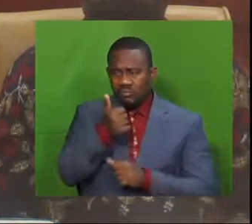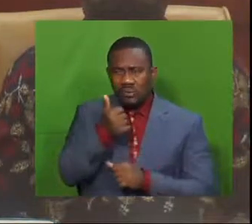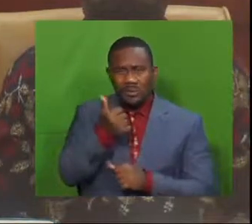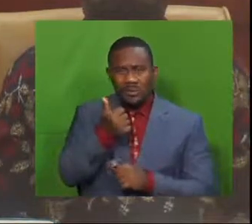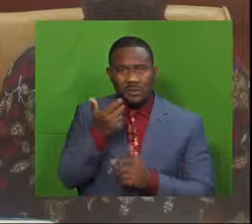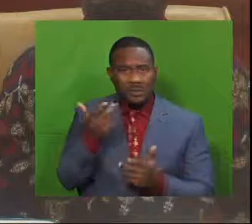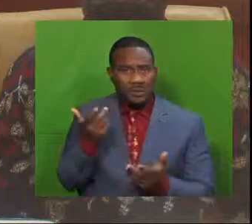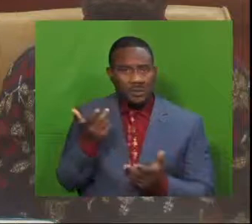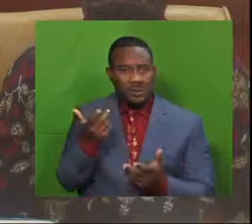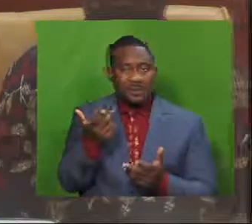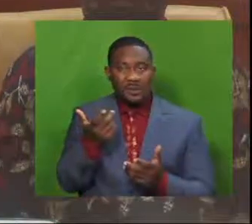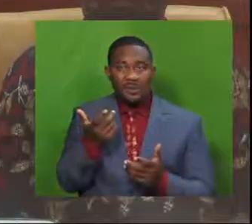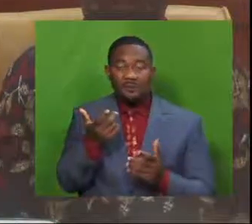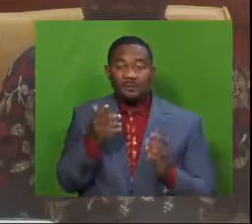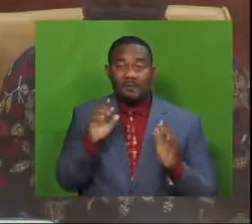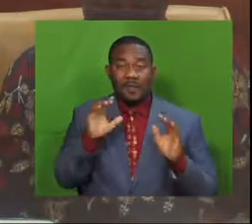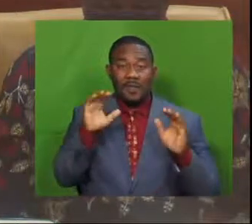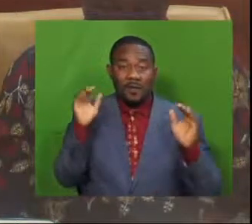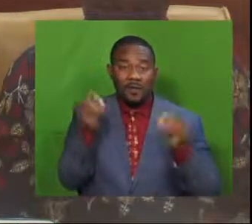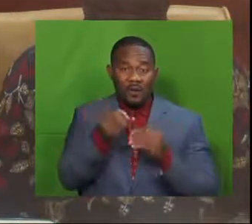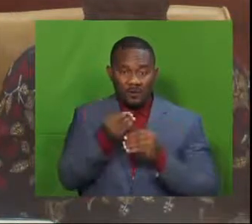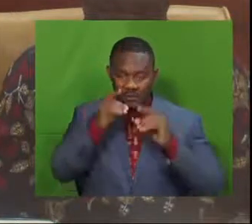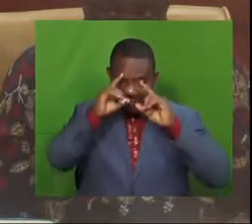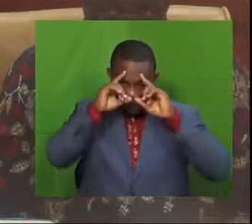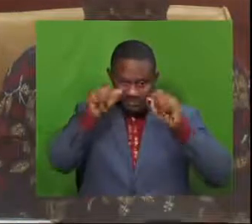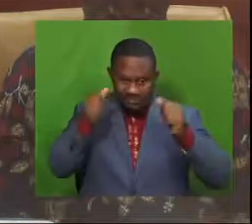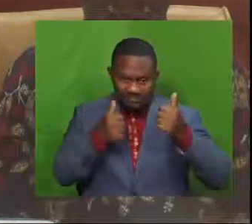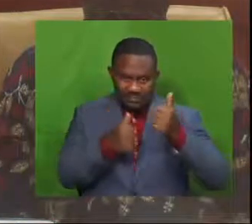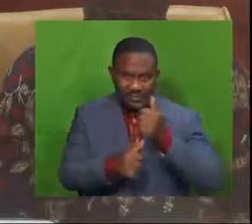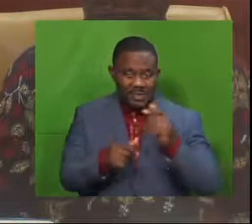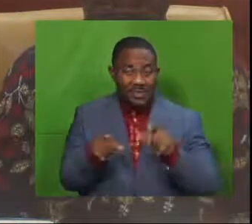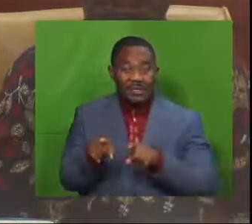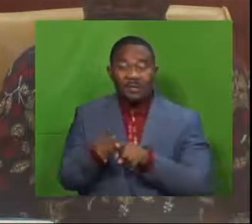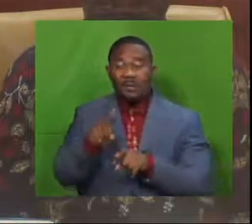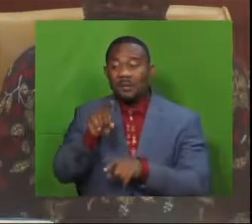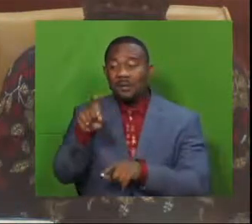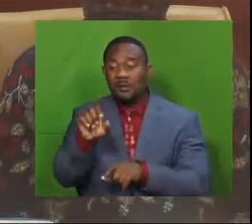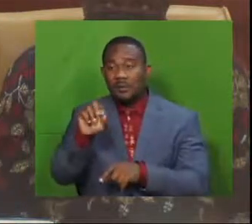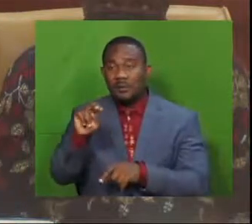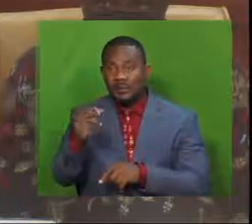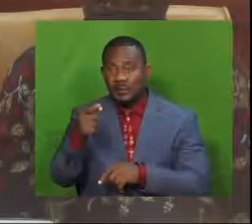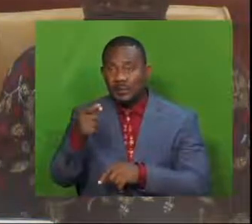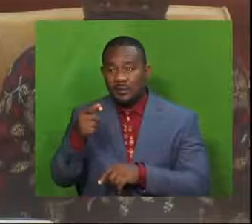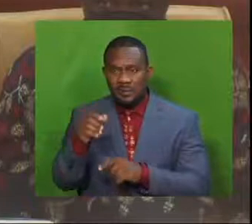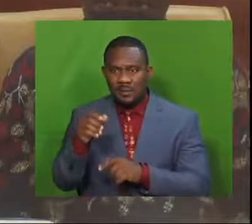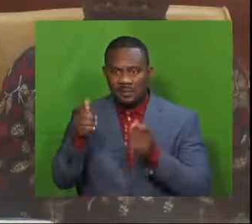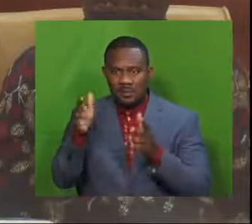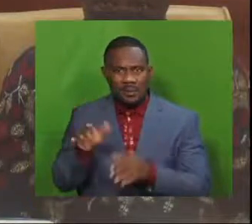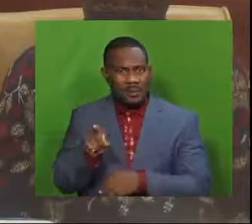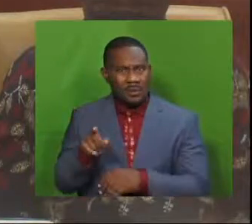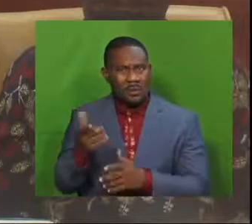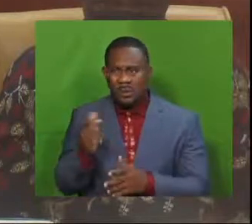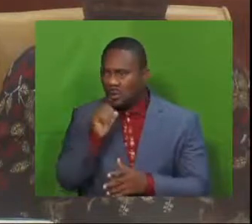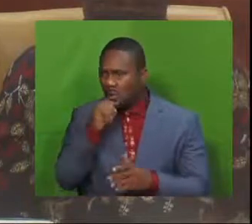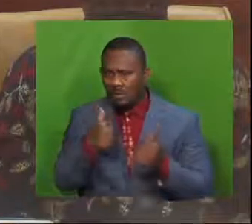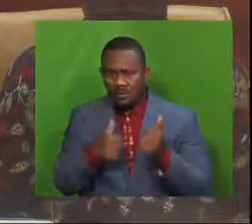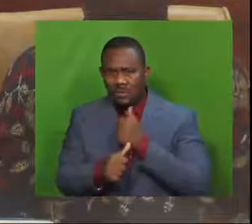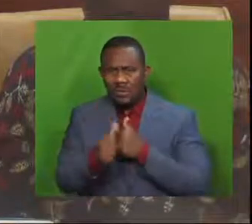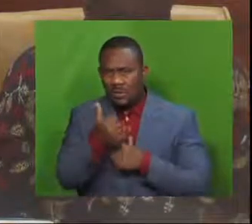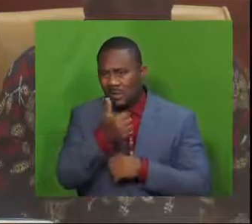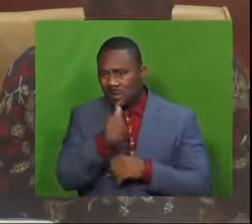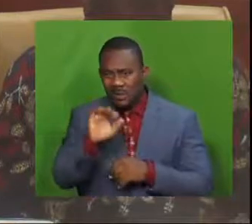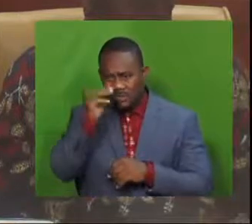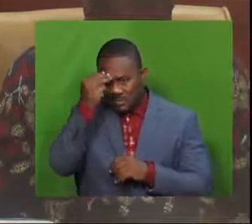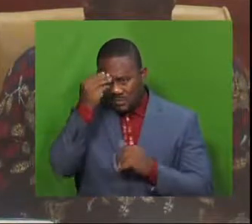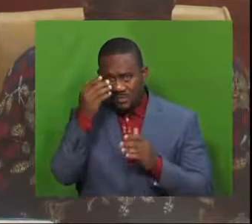under the office of the President. The Zongo Development, there's a coordinator, it's not under any ministry. And I believe